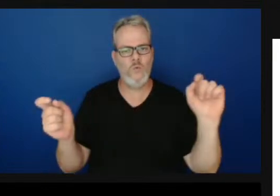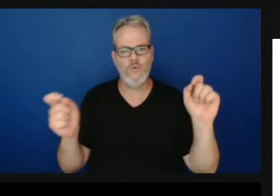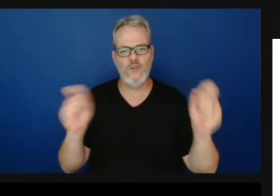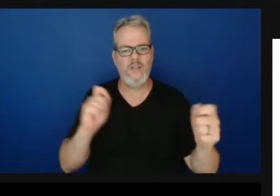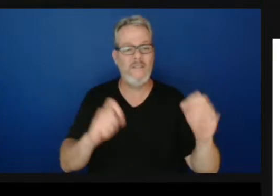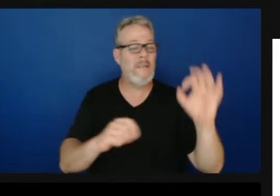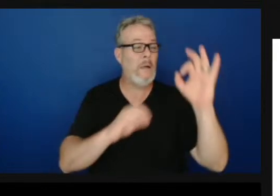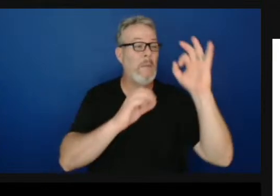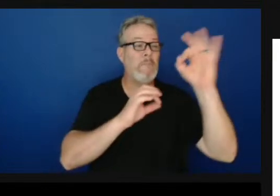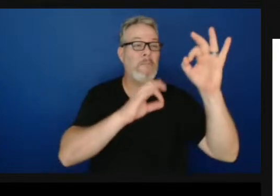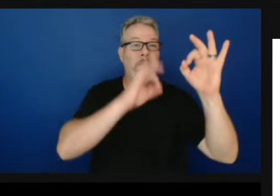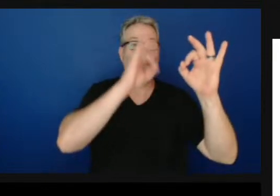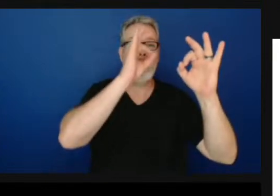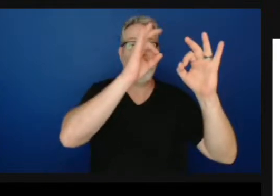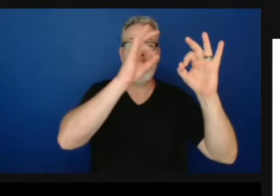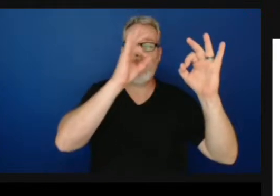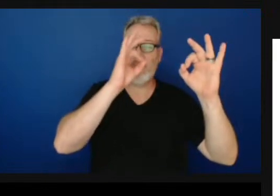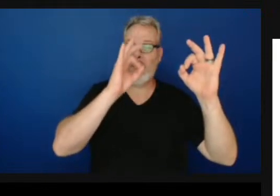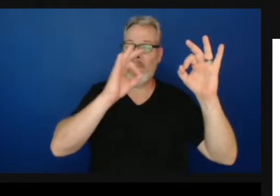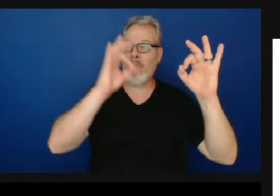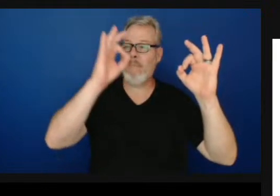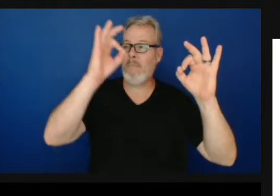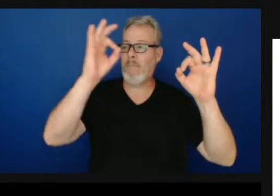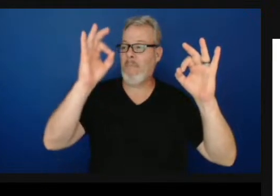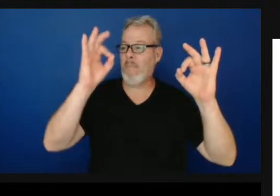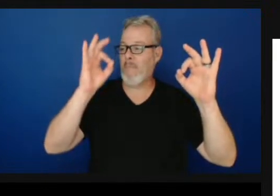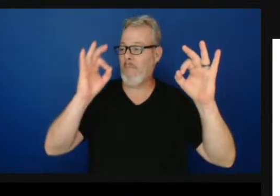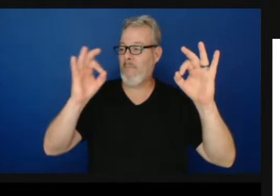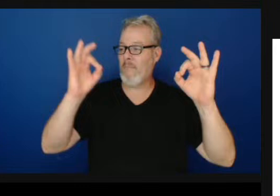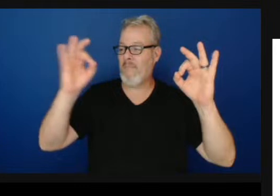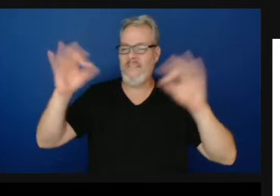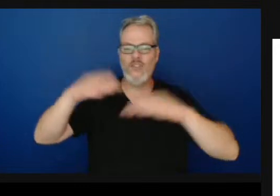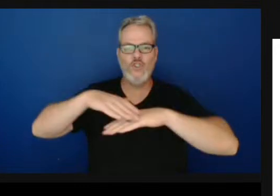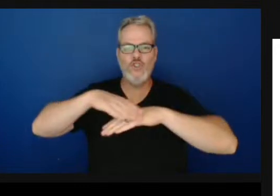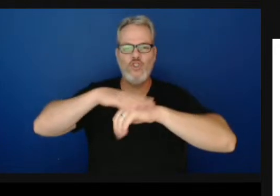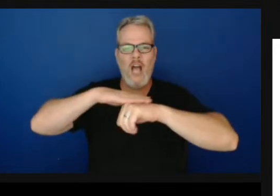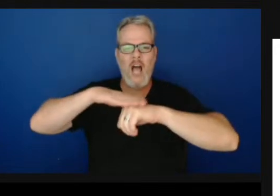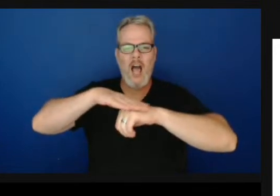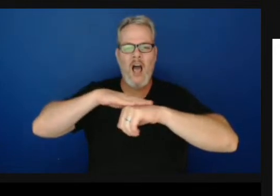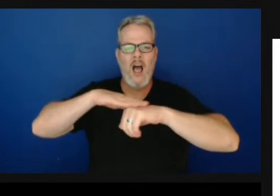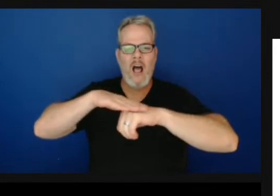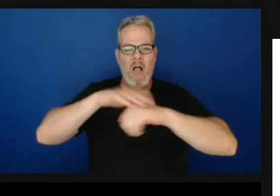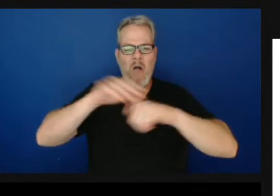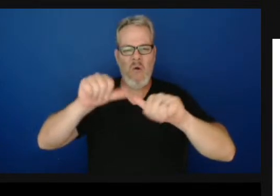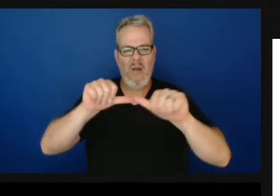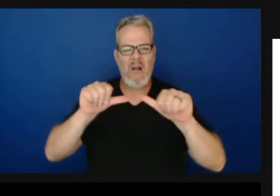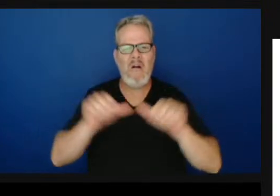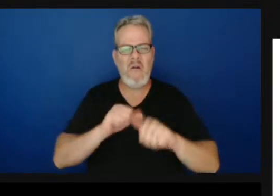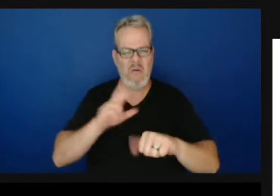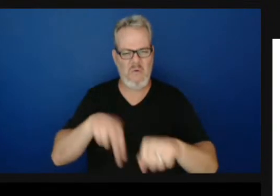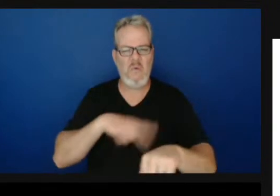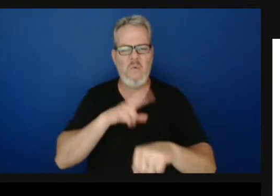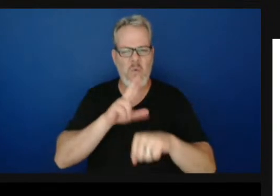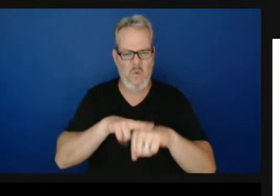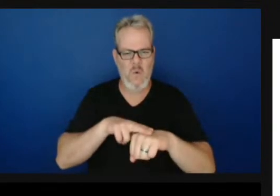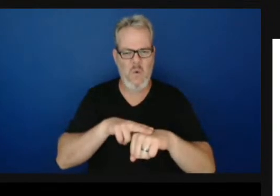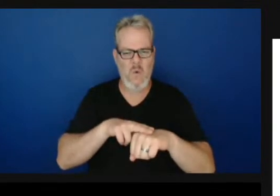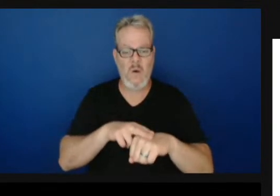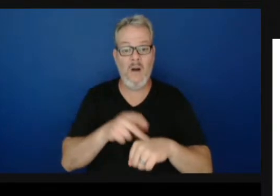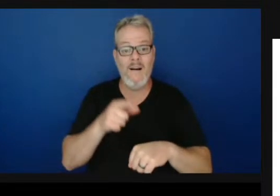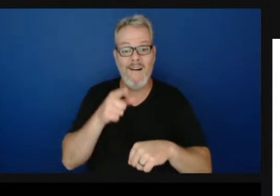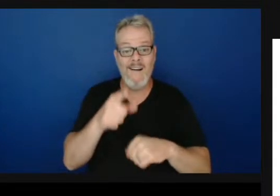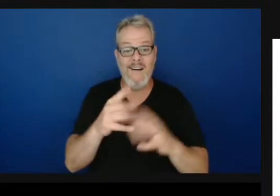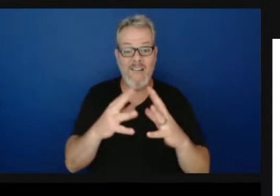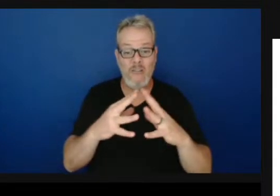Continuing background earthquakes in the shallow parts of the volcano. That's also normal. The tilt that looked like it maybe had a